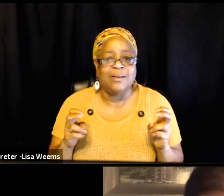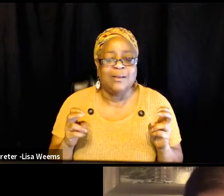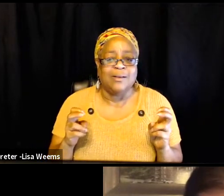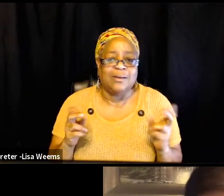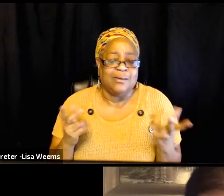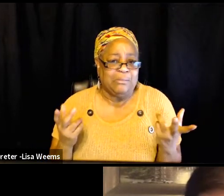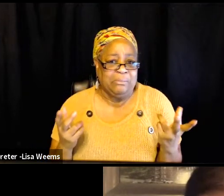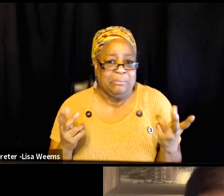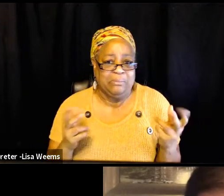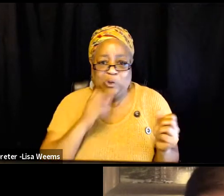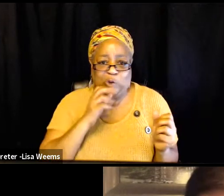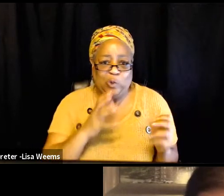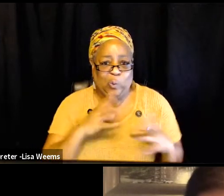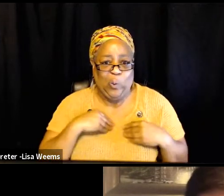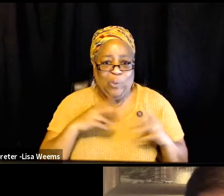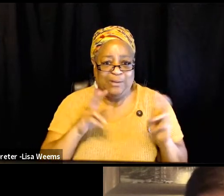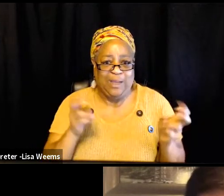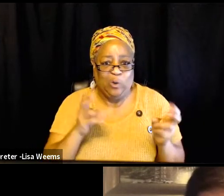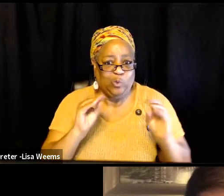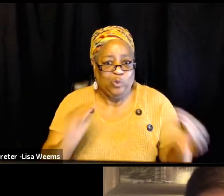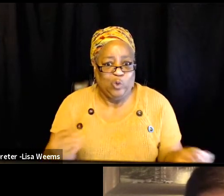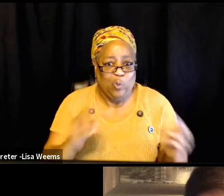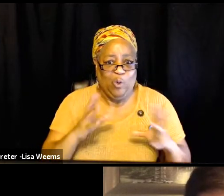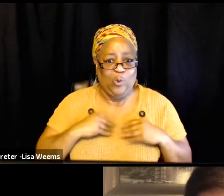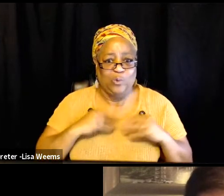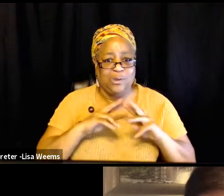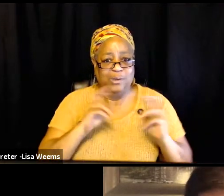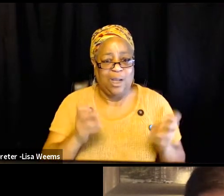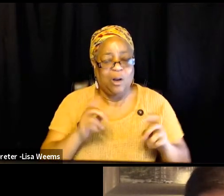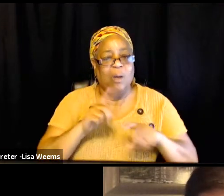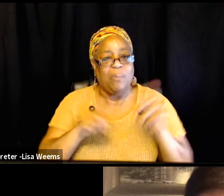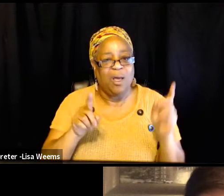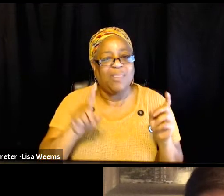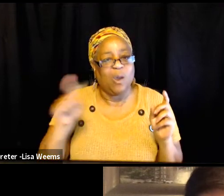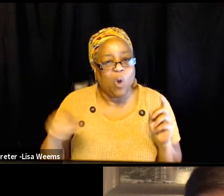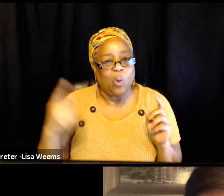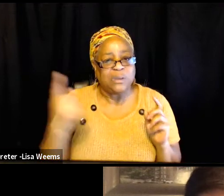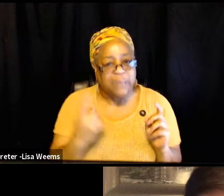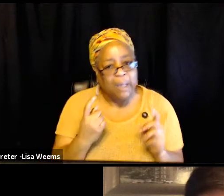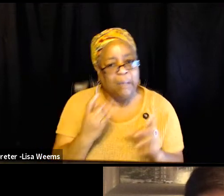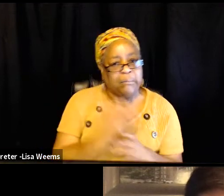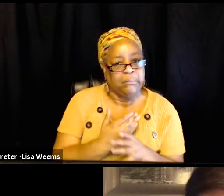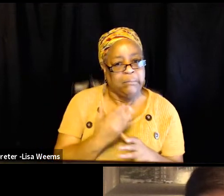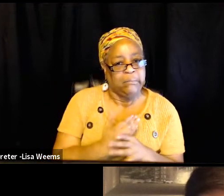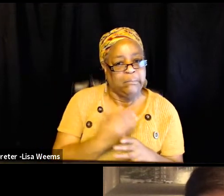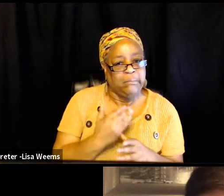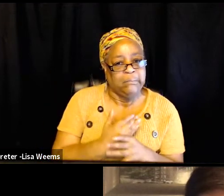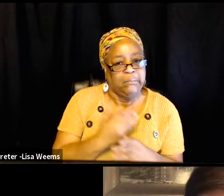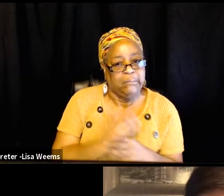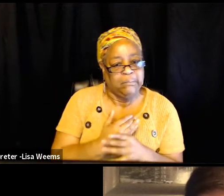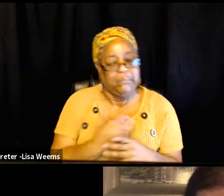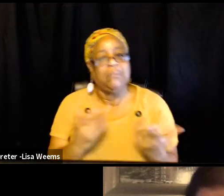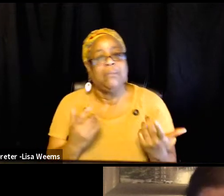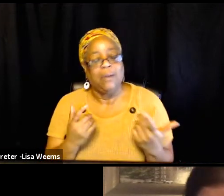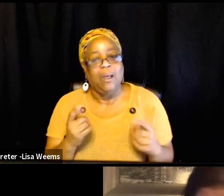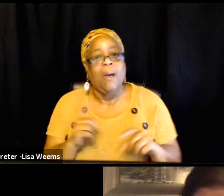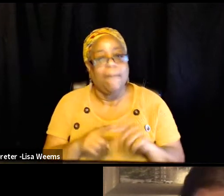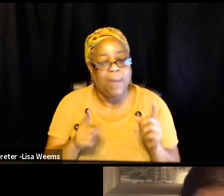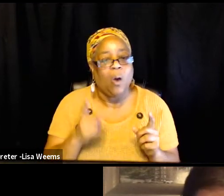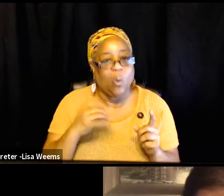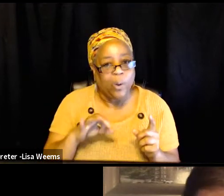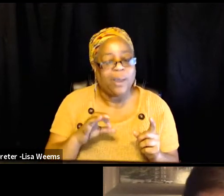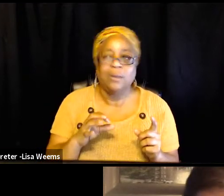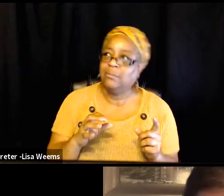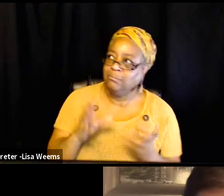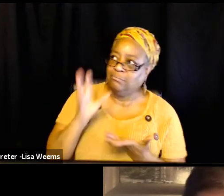artwork. But they would always come and stir the pot, and like we would become the pot stirrers, and we